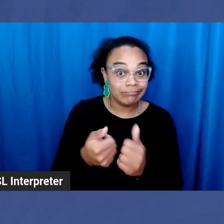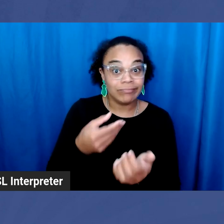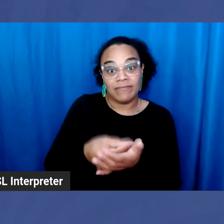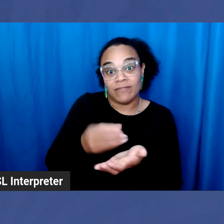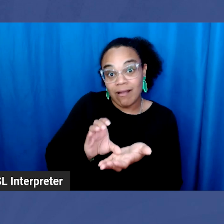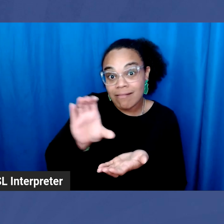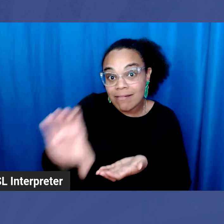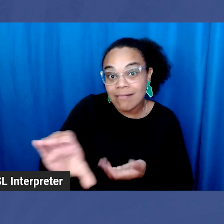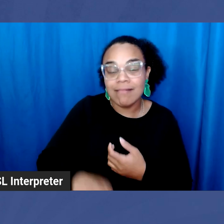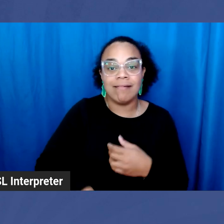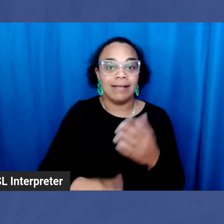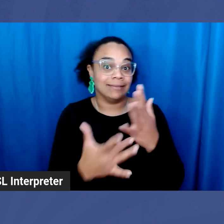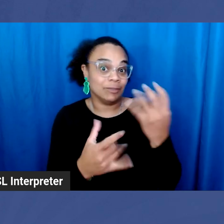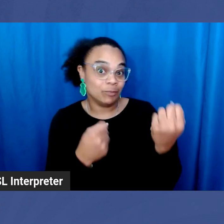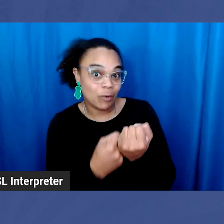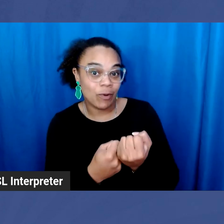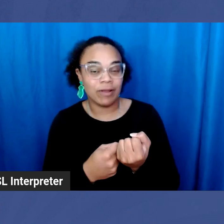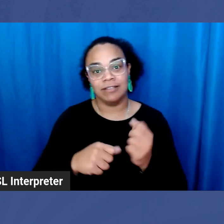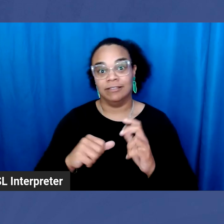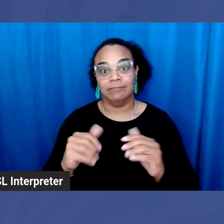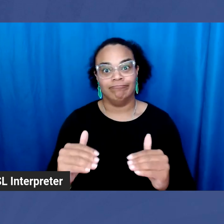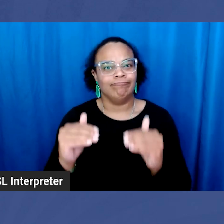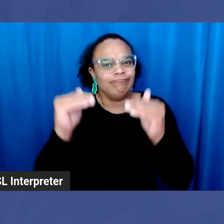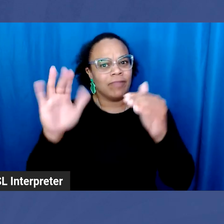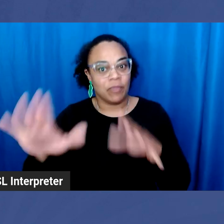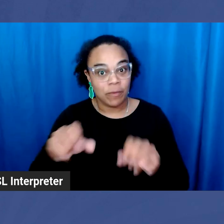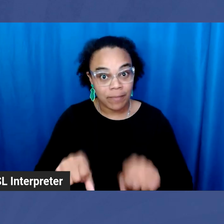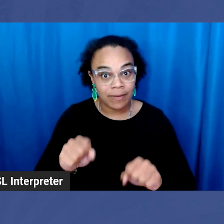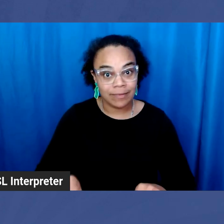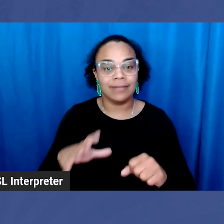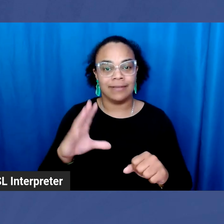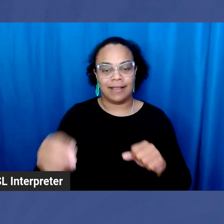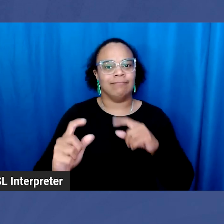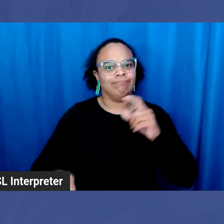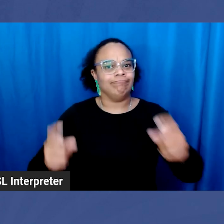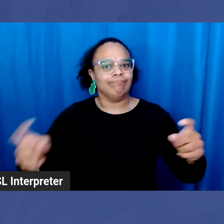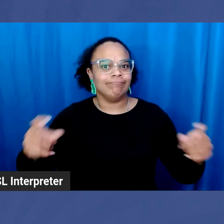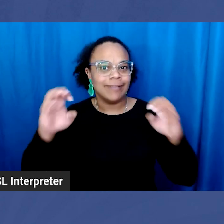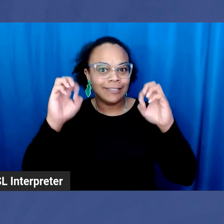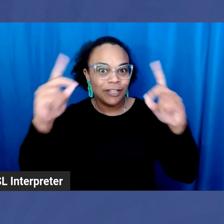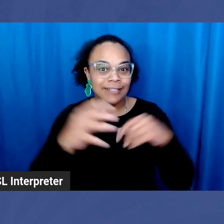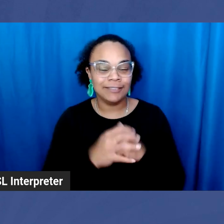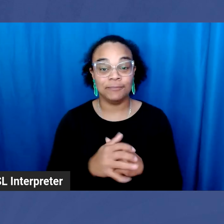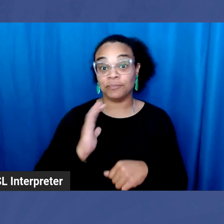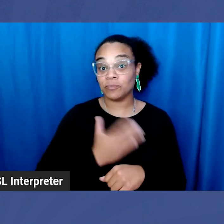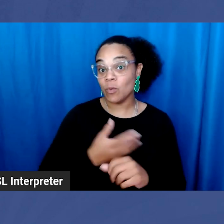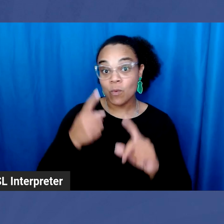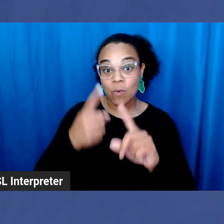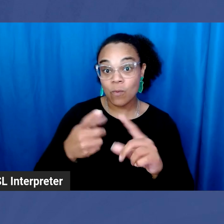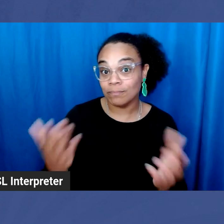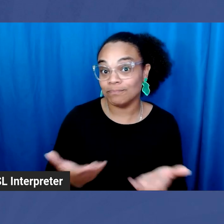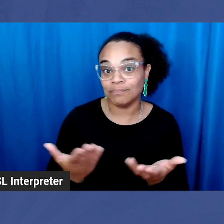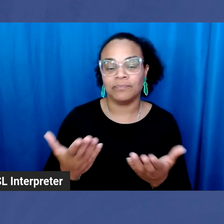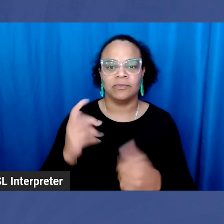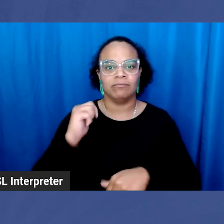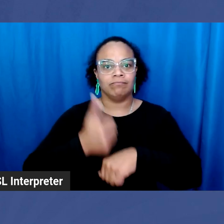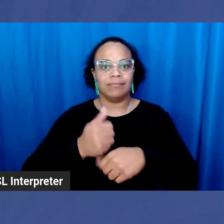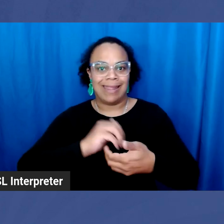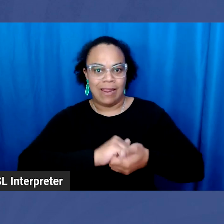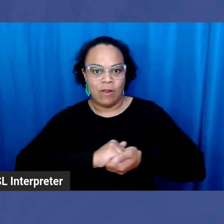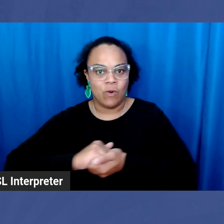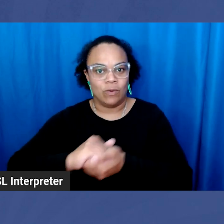technical support, capacity building, and philanthropic education. Our goal at New Moon Network is to create an ecosystem